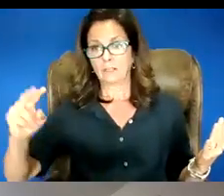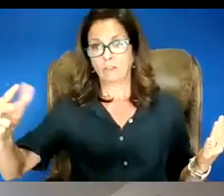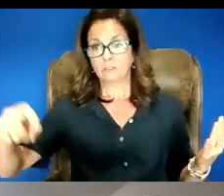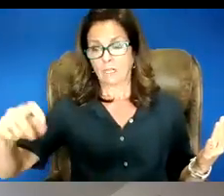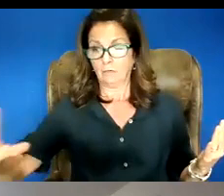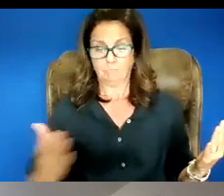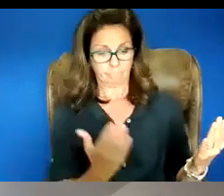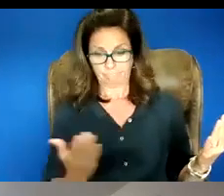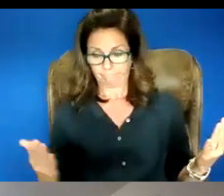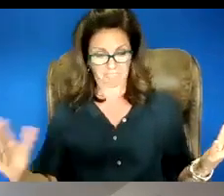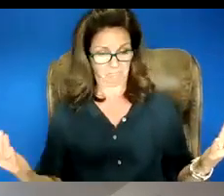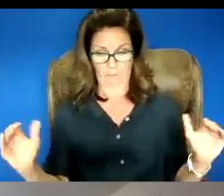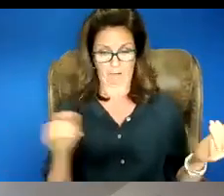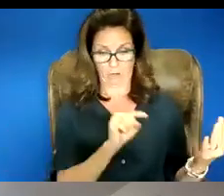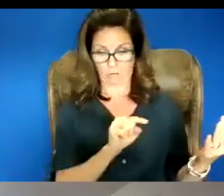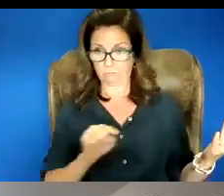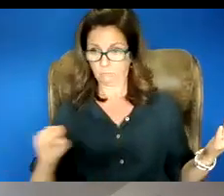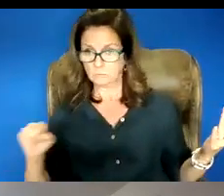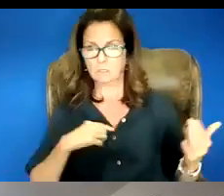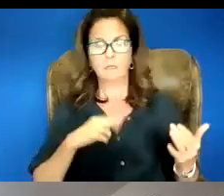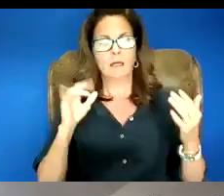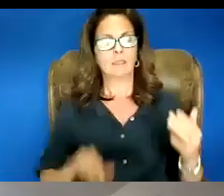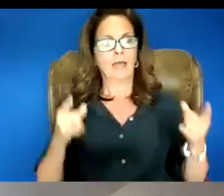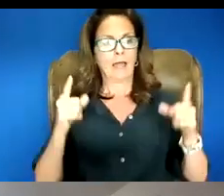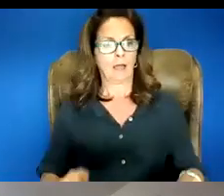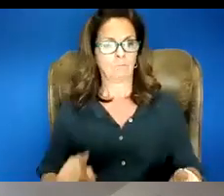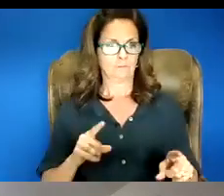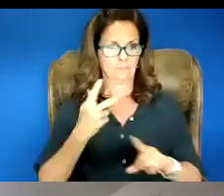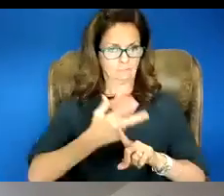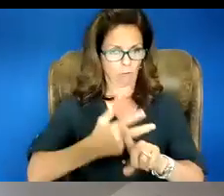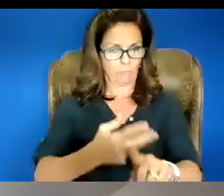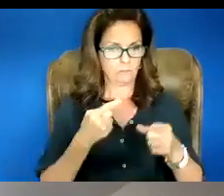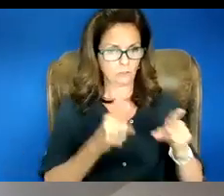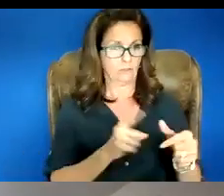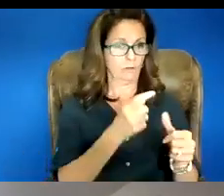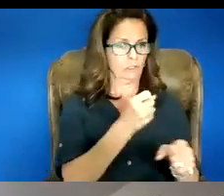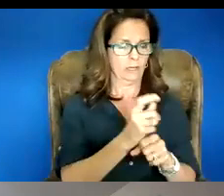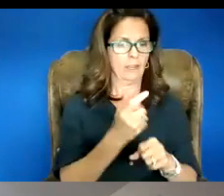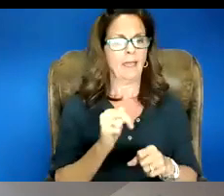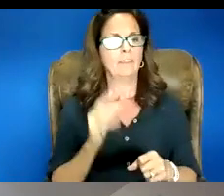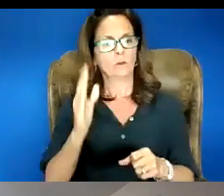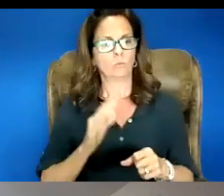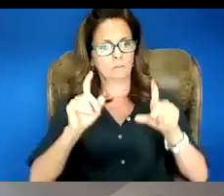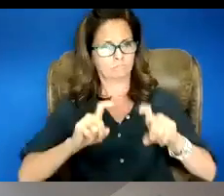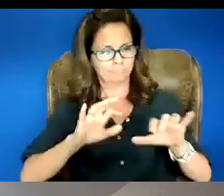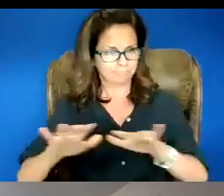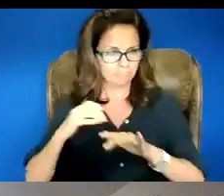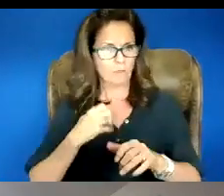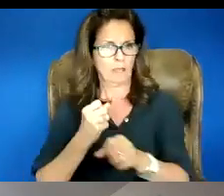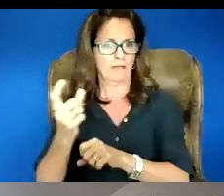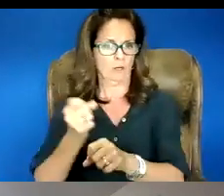through the first year and then annually thereafter. And there are also optional elements that we offer